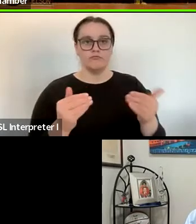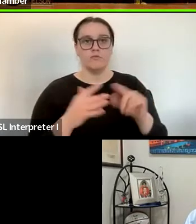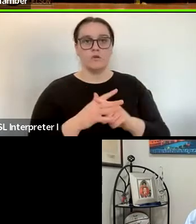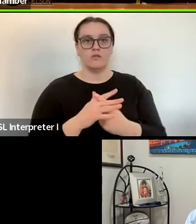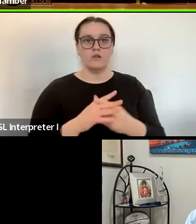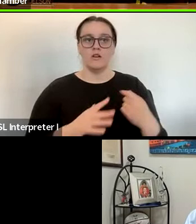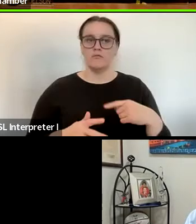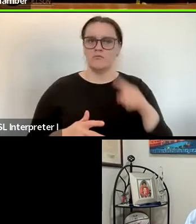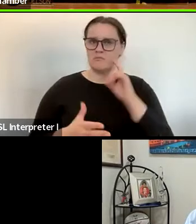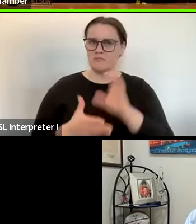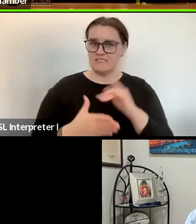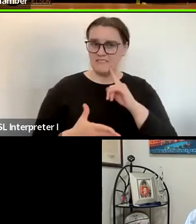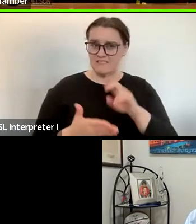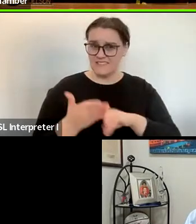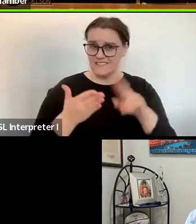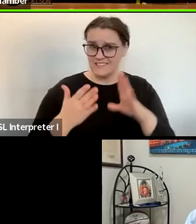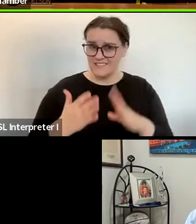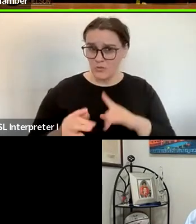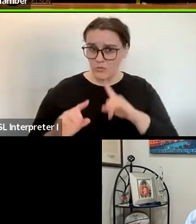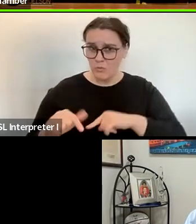I believe we have a secretary's report.